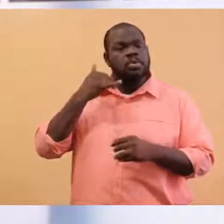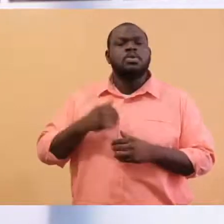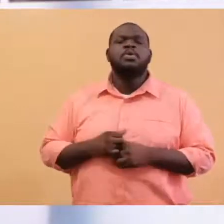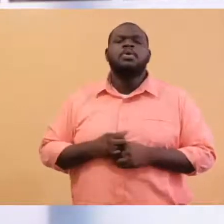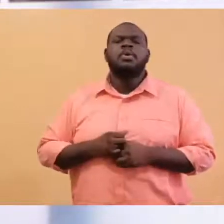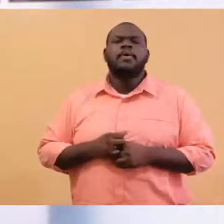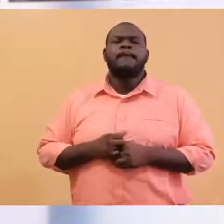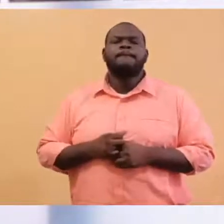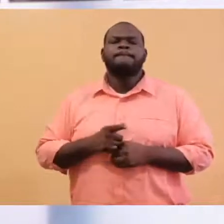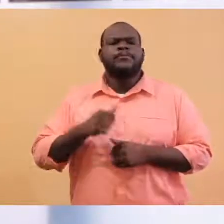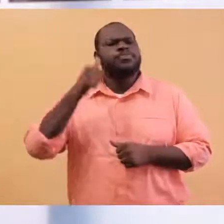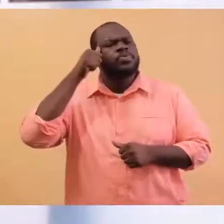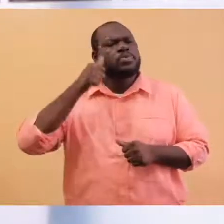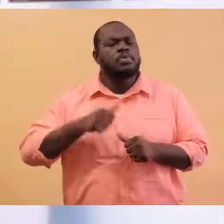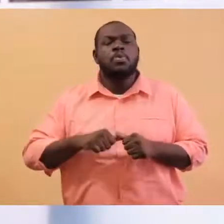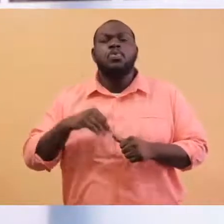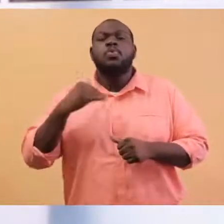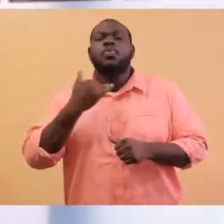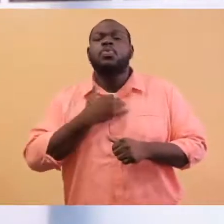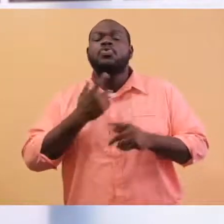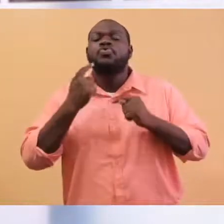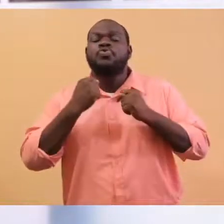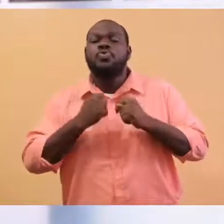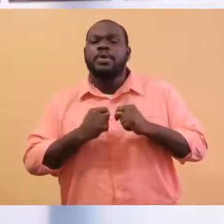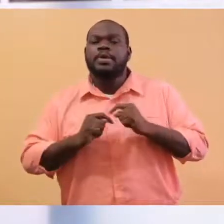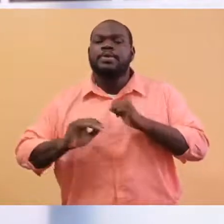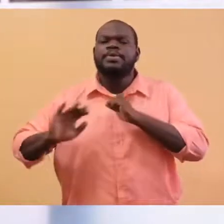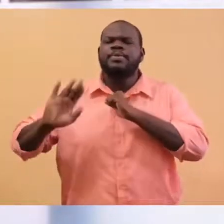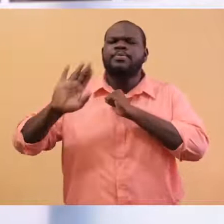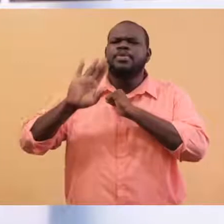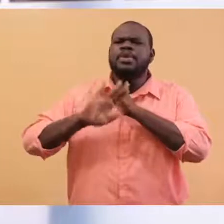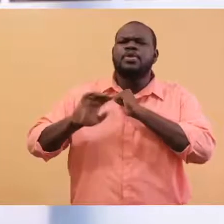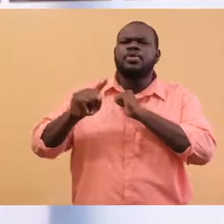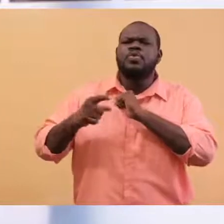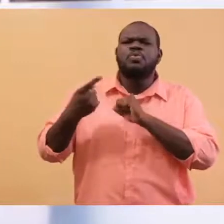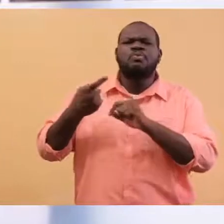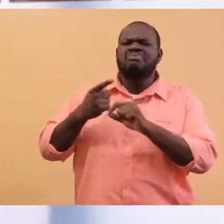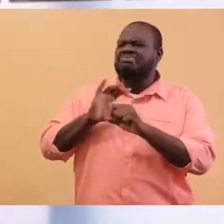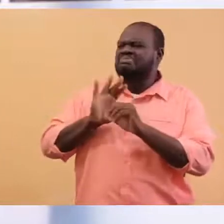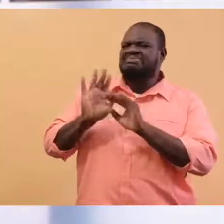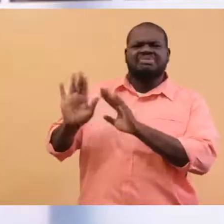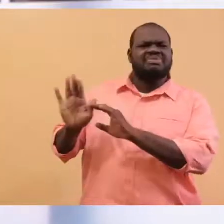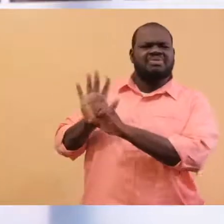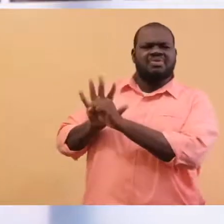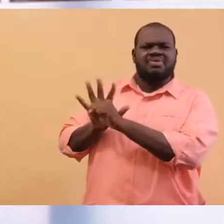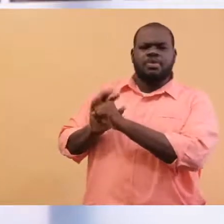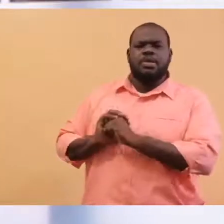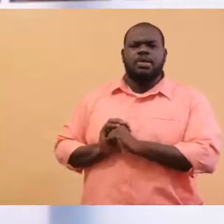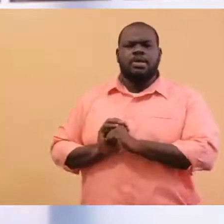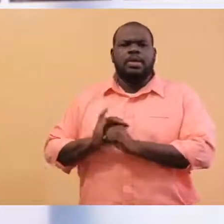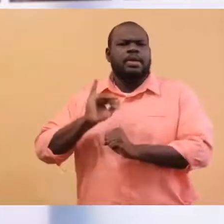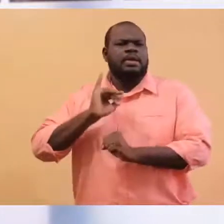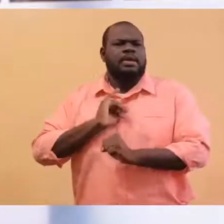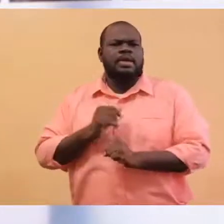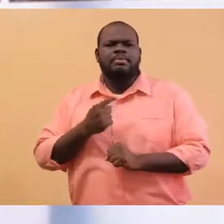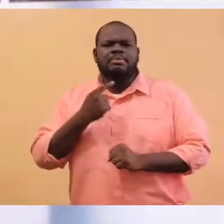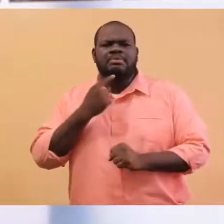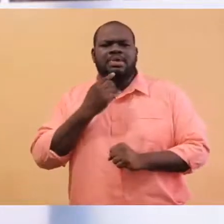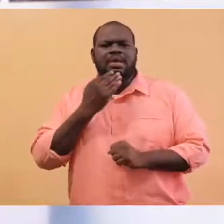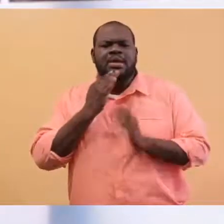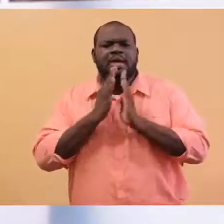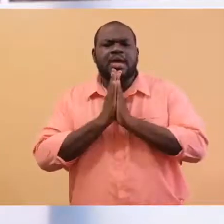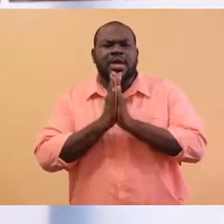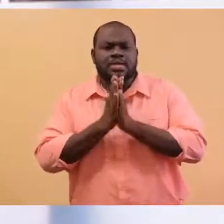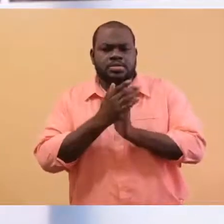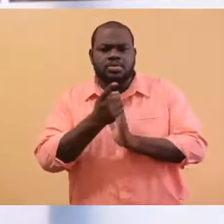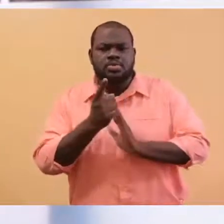to protect you and your loved ones from the fangs of the coronavirus disease. I am therefore asking